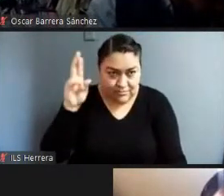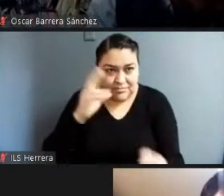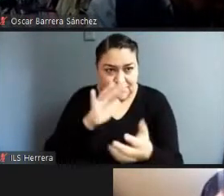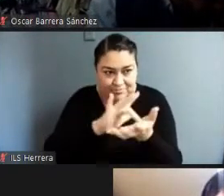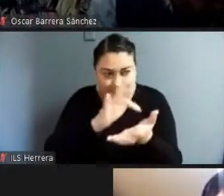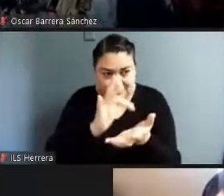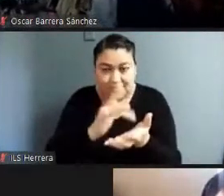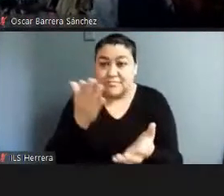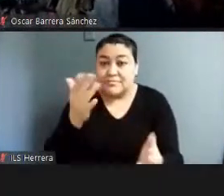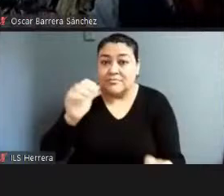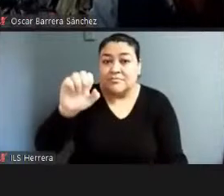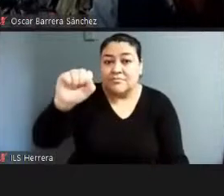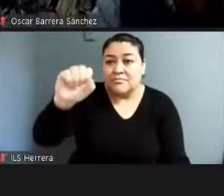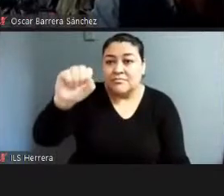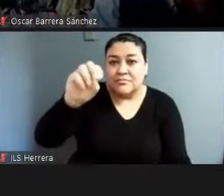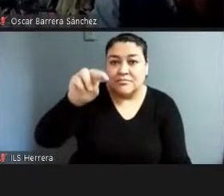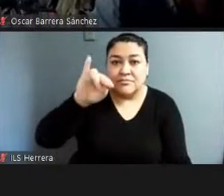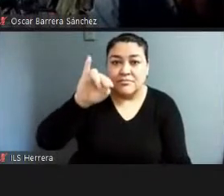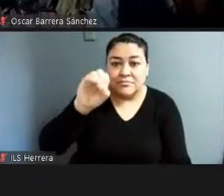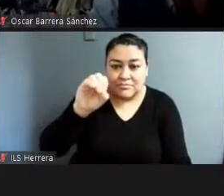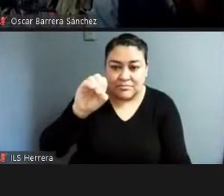Tirado. Ravi, Sonia.